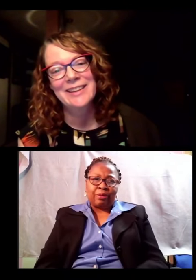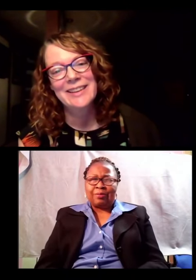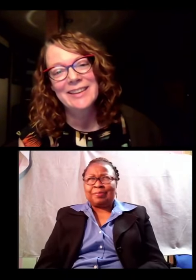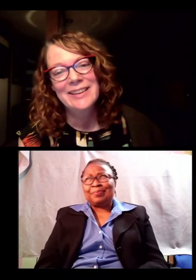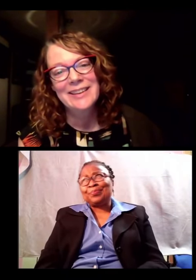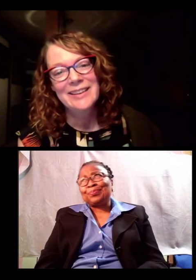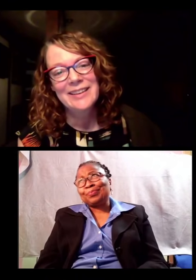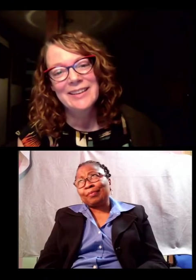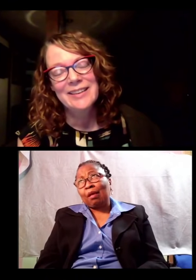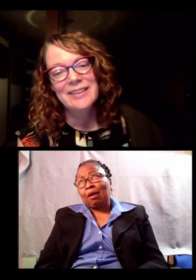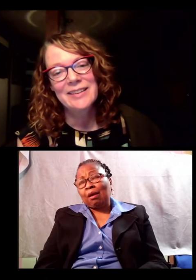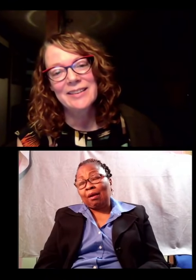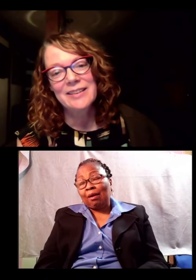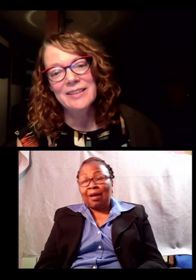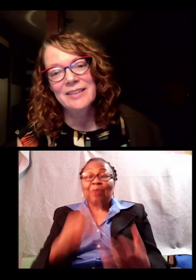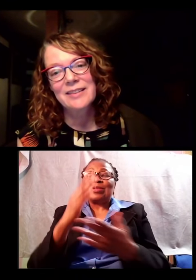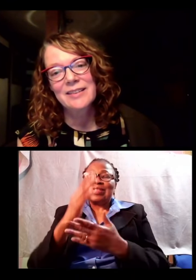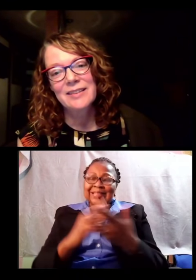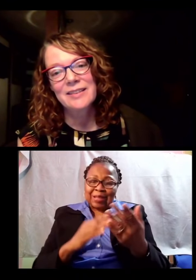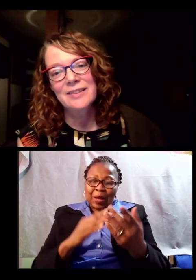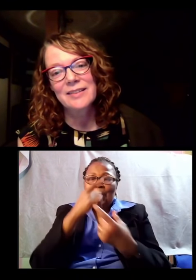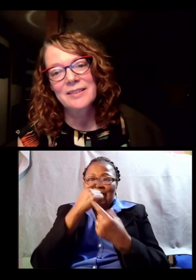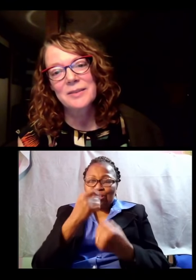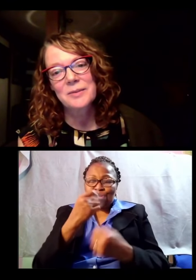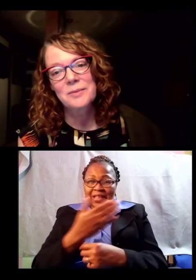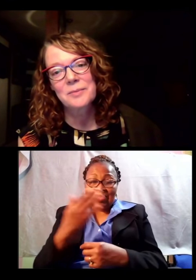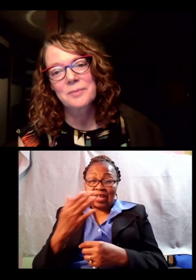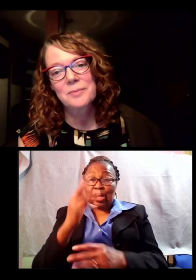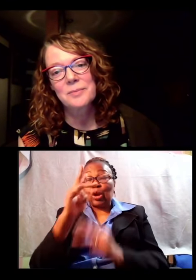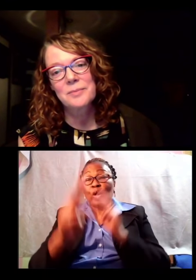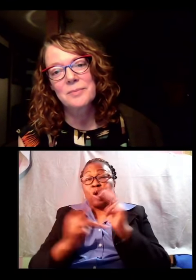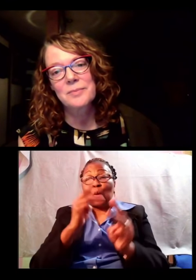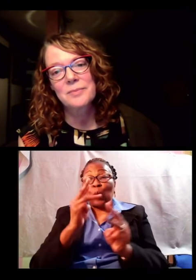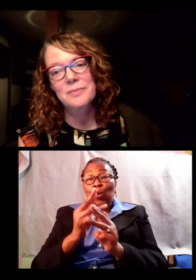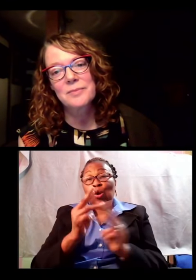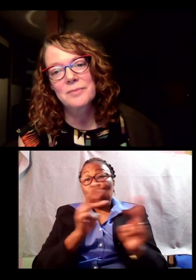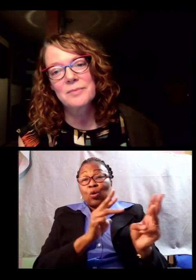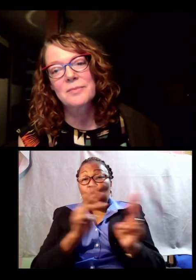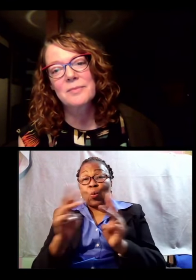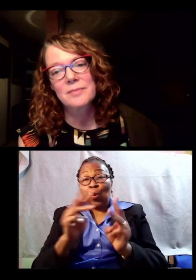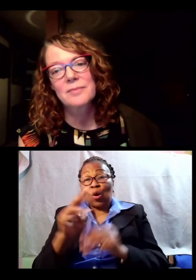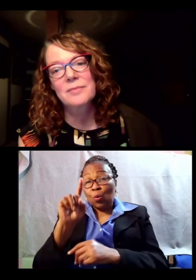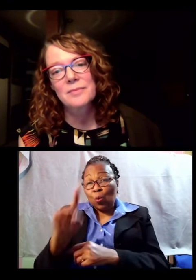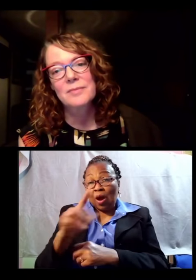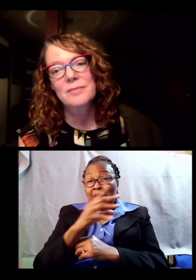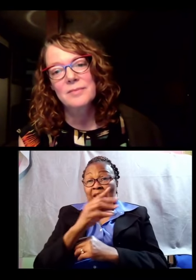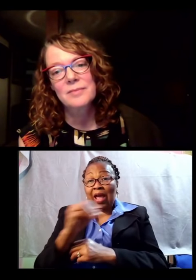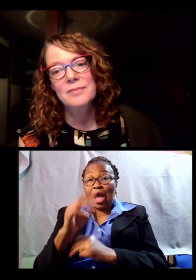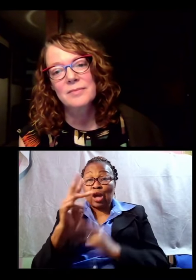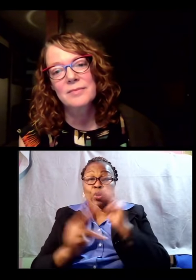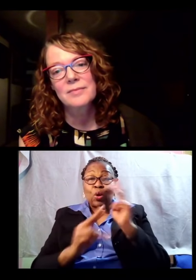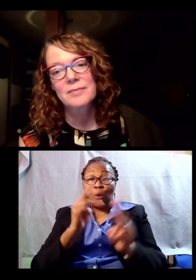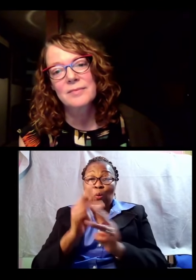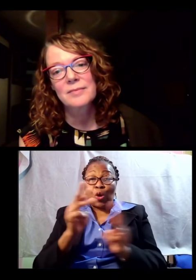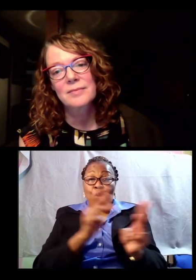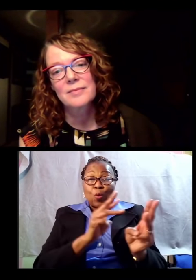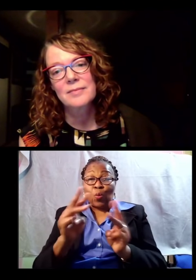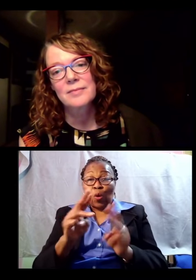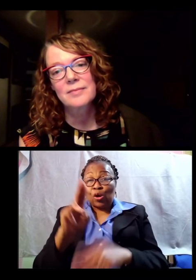My opinion. I mean, there were some interesting things. World War I was pretty interesting, and so was World War II. But the